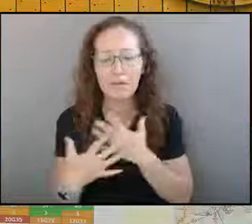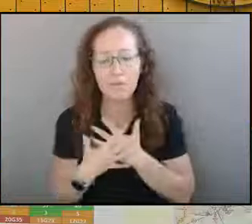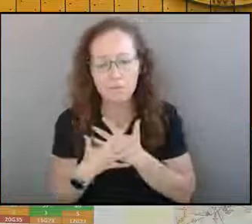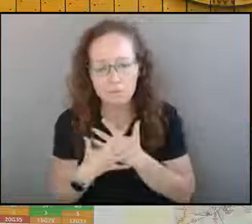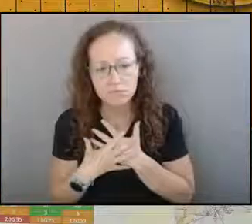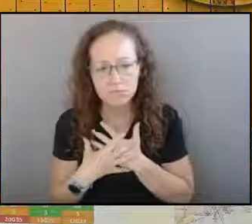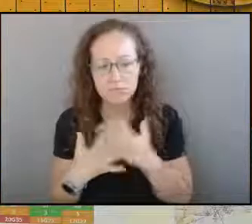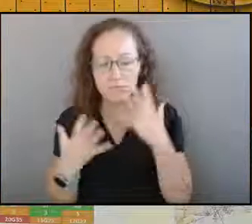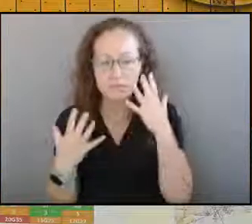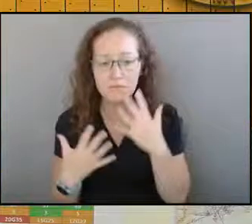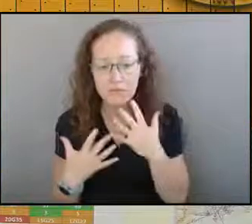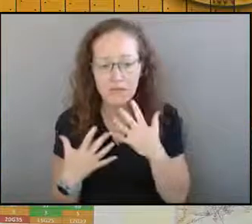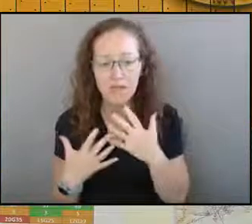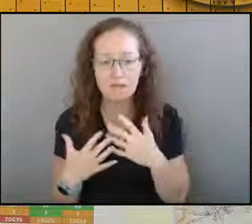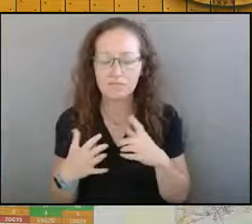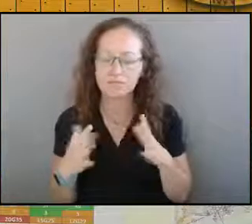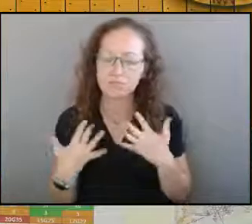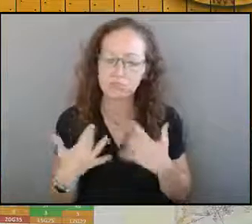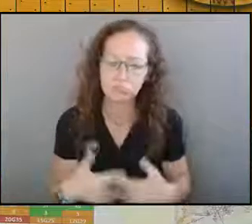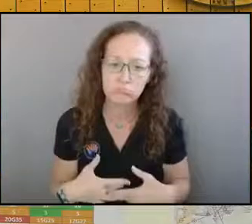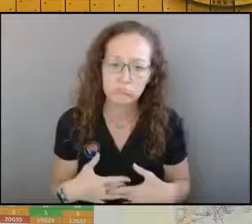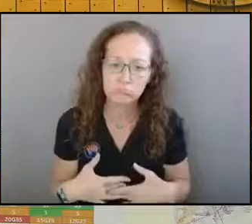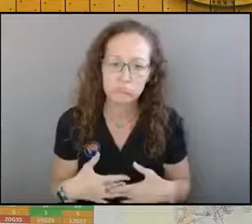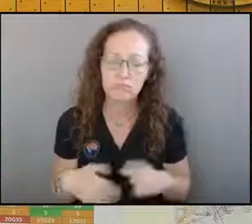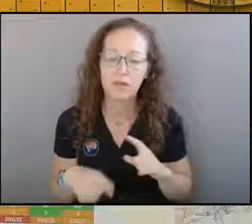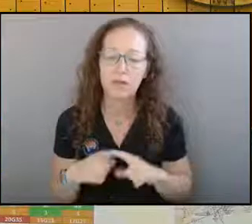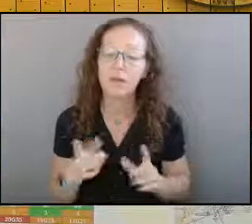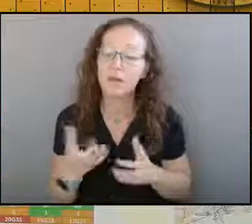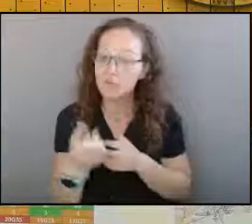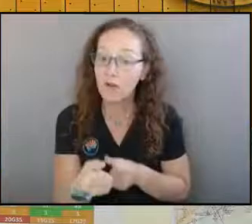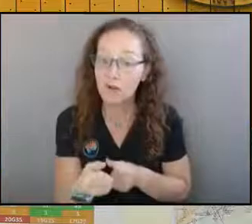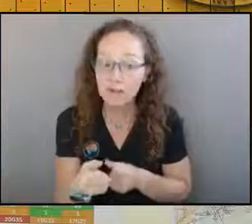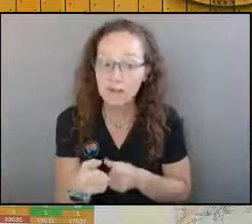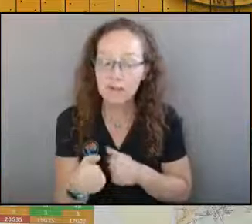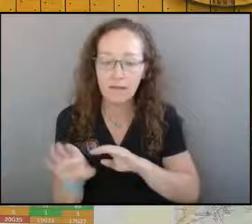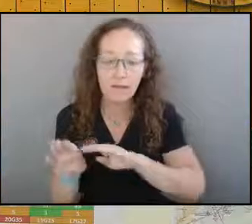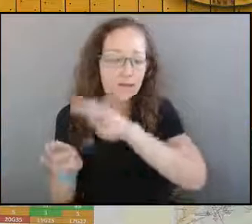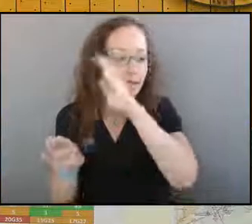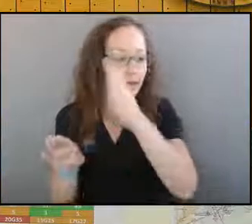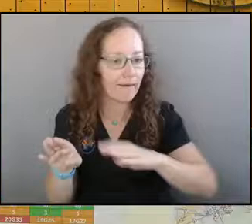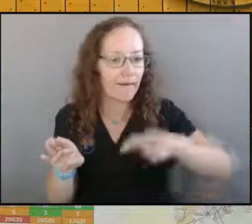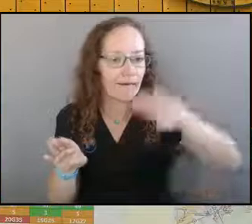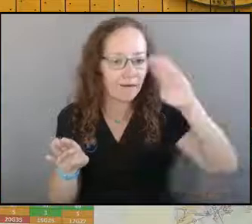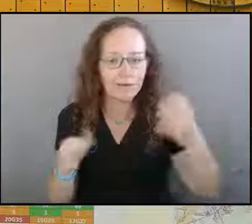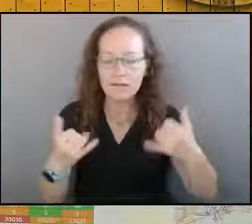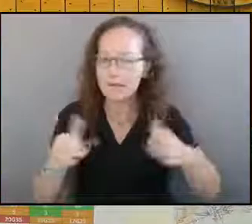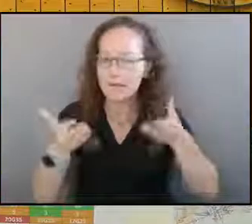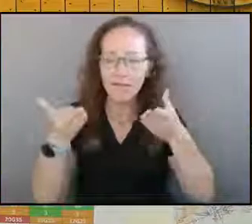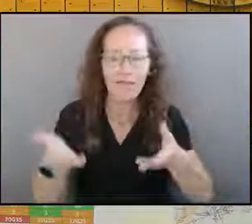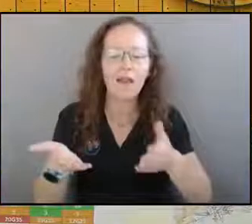but trust us, our hills will still be there and we will make them beautiful again.